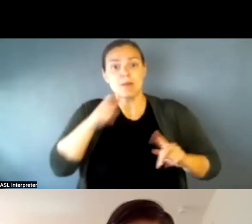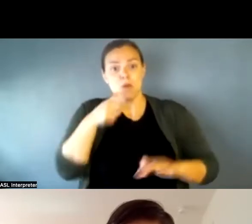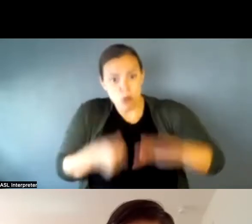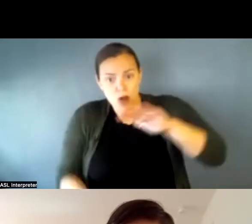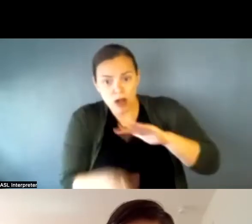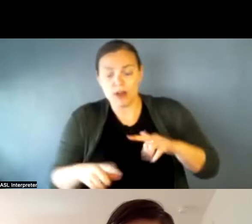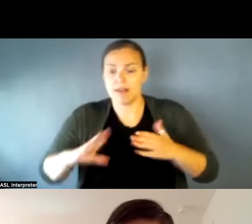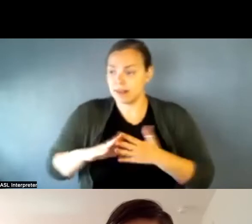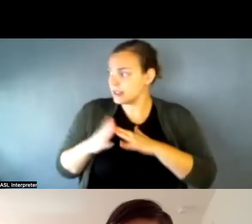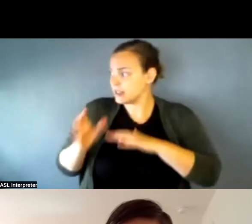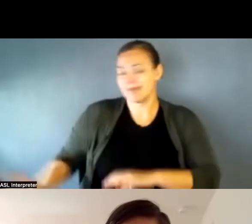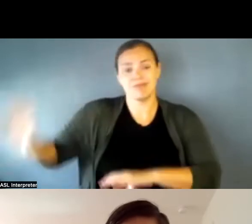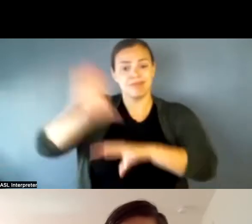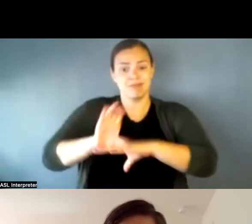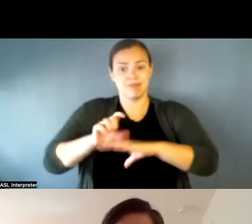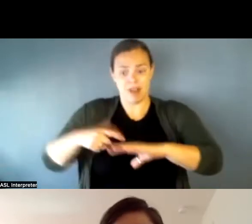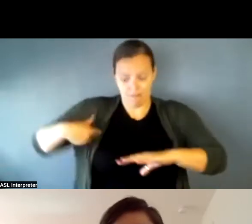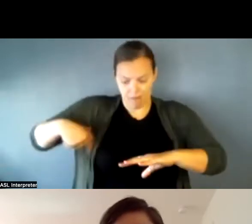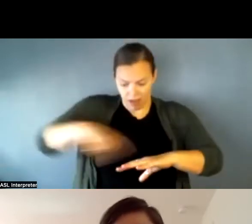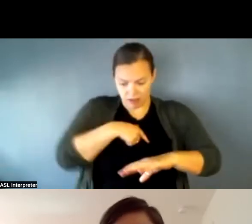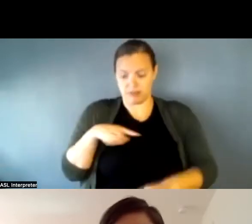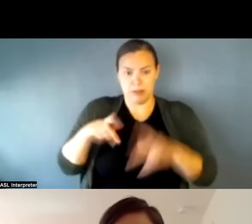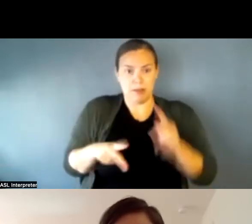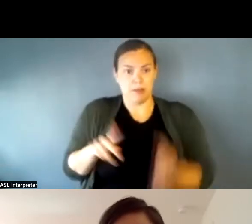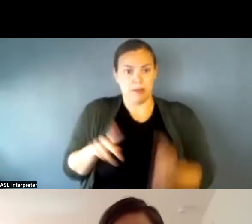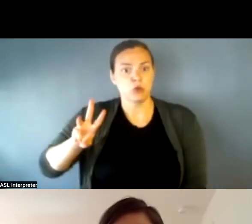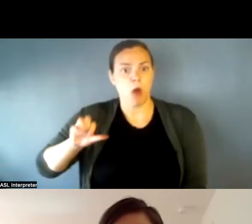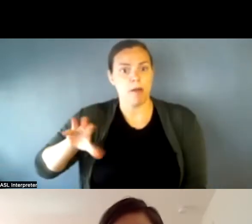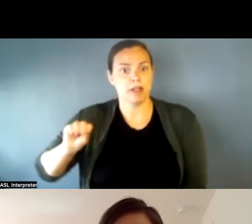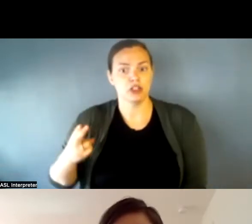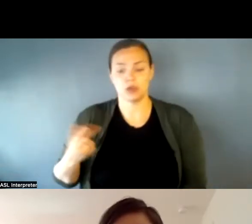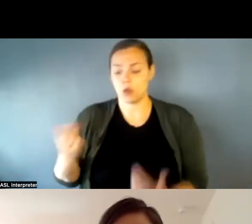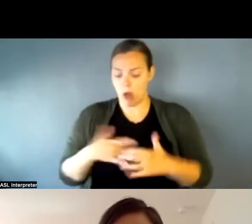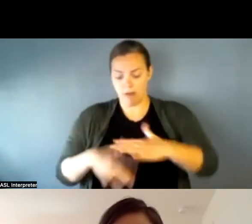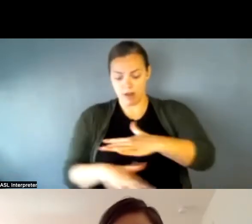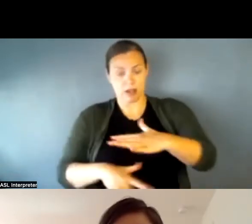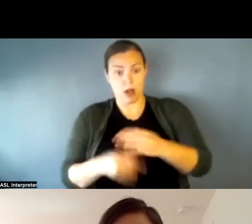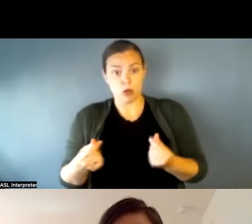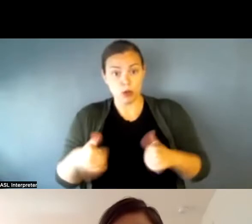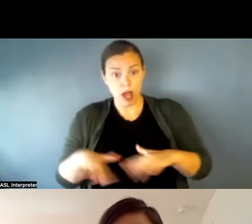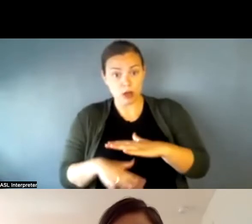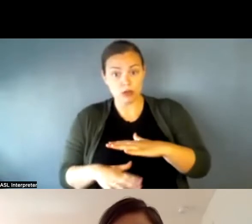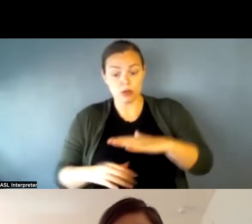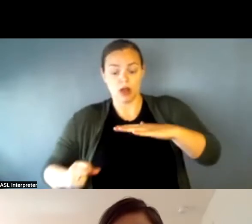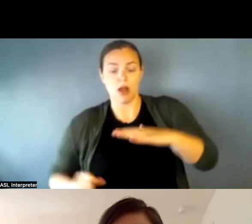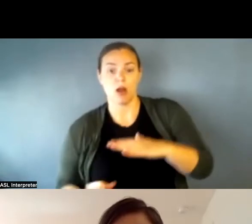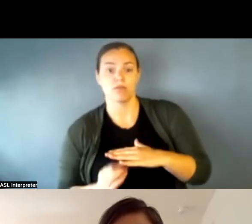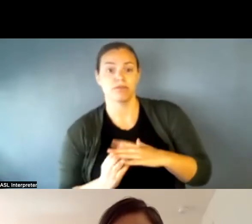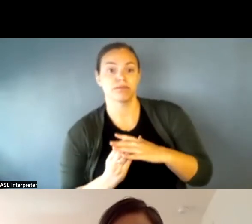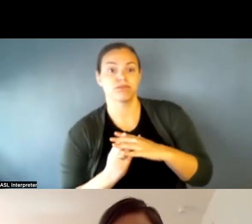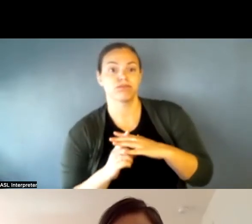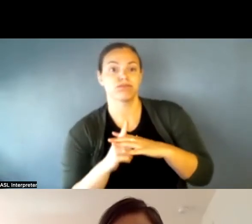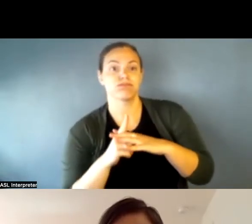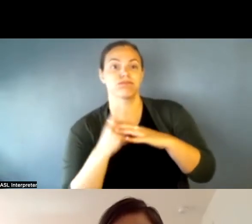these cities are built on top of people like the Duwamish people, whatever's down there in the ground then migrates back up into